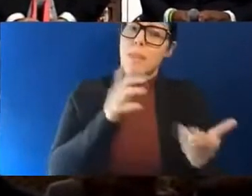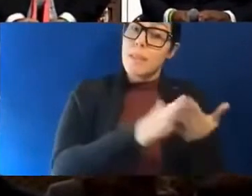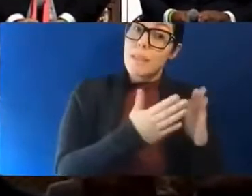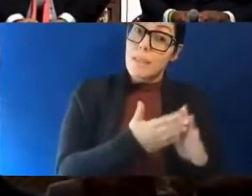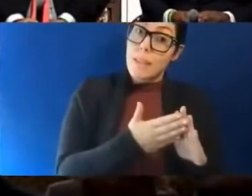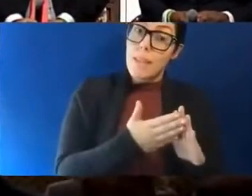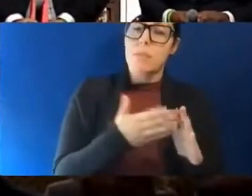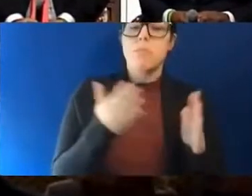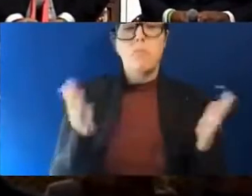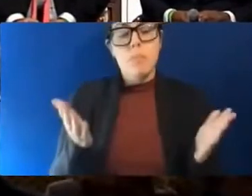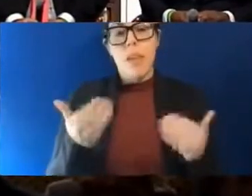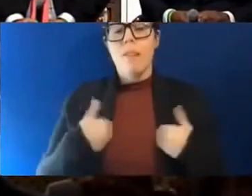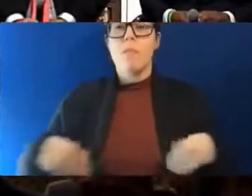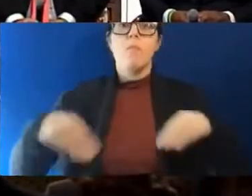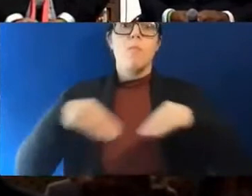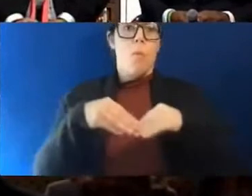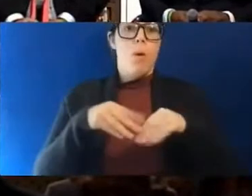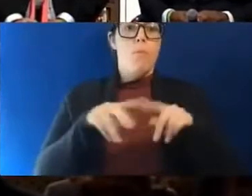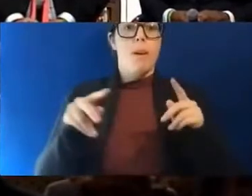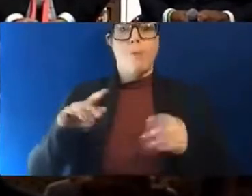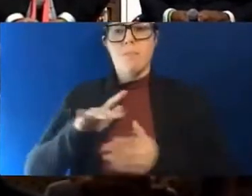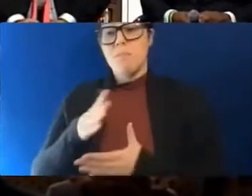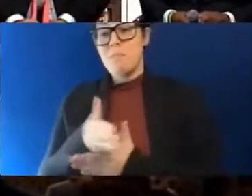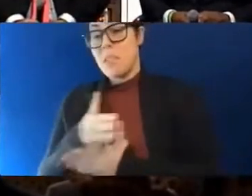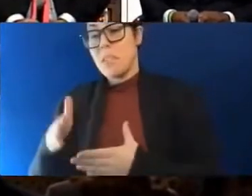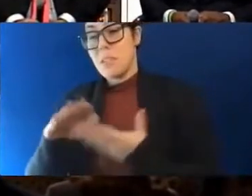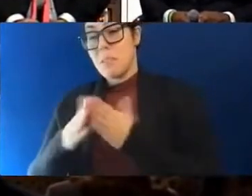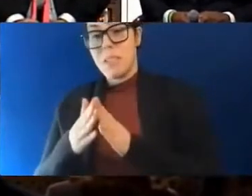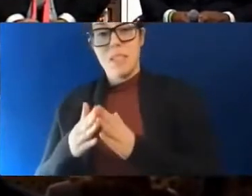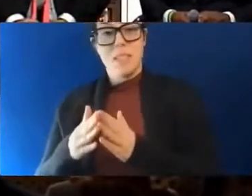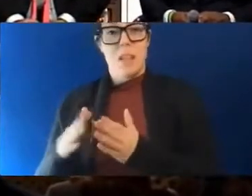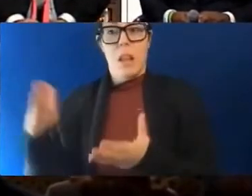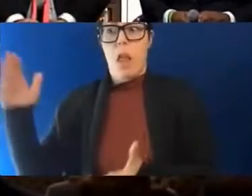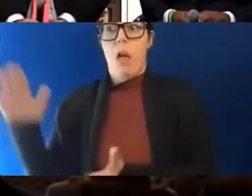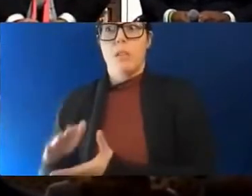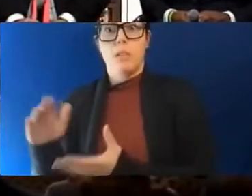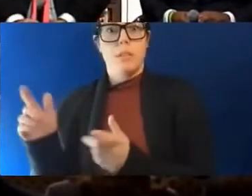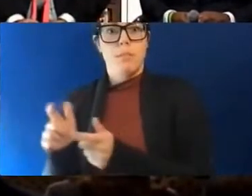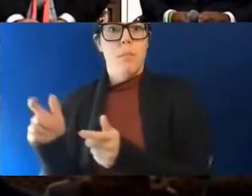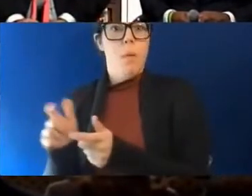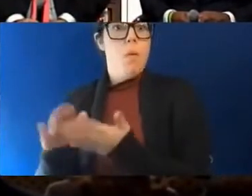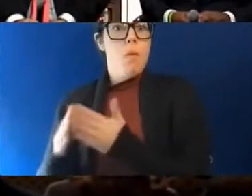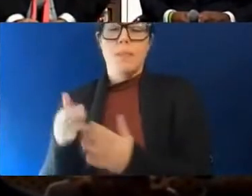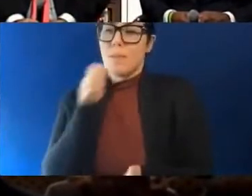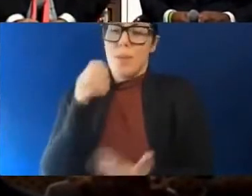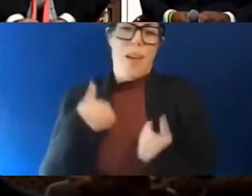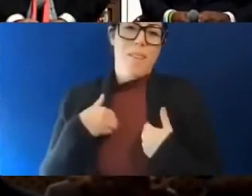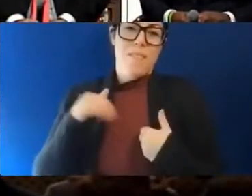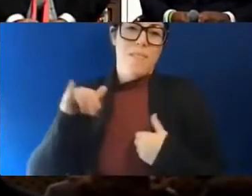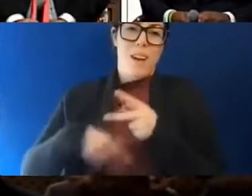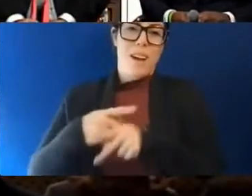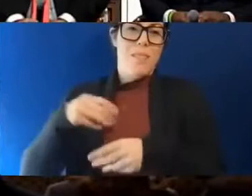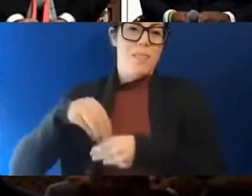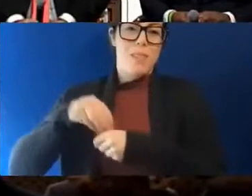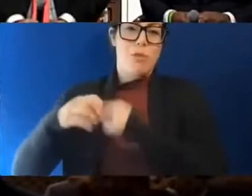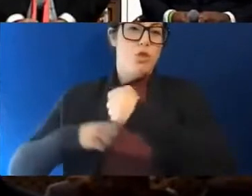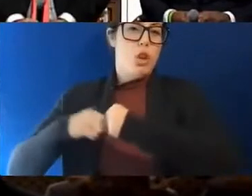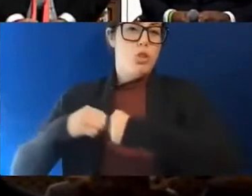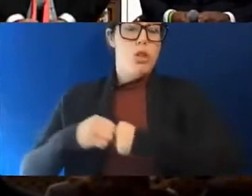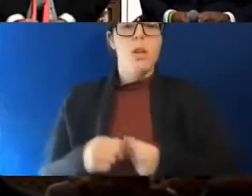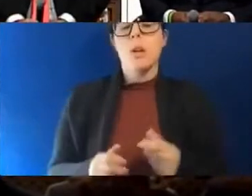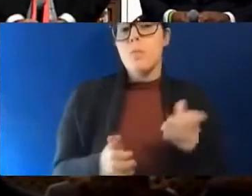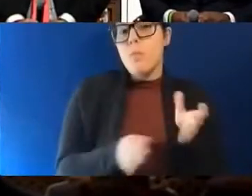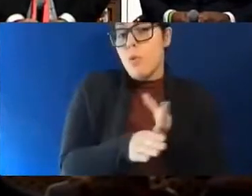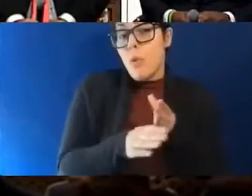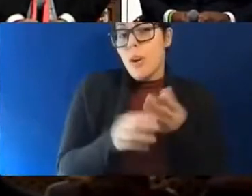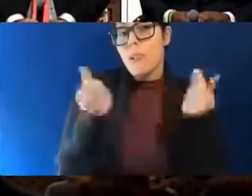cities have more, but mid-sized cities and rural areas really don't have that infrastructure. Minority depository